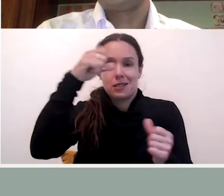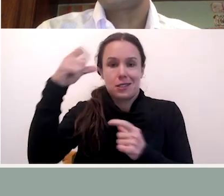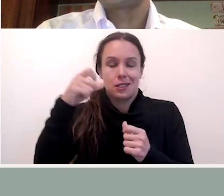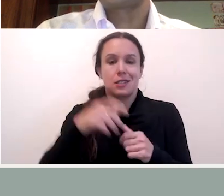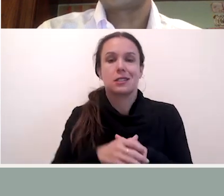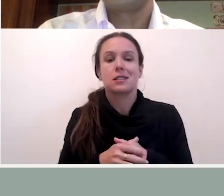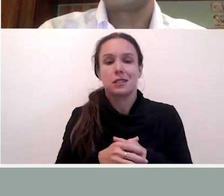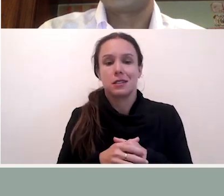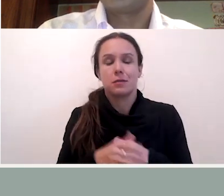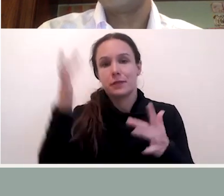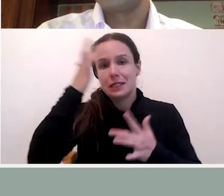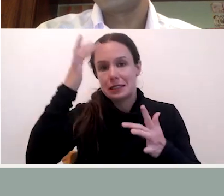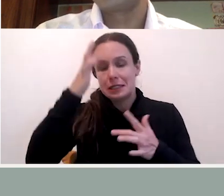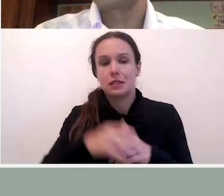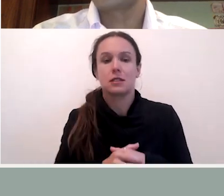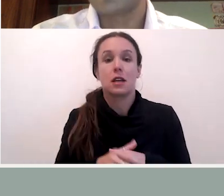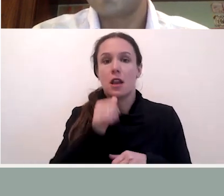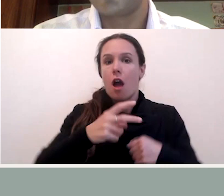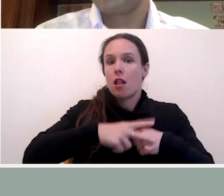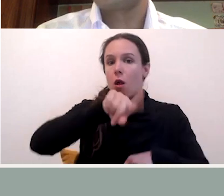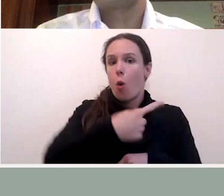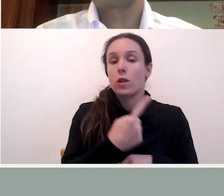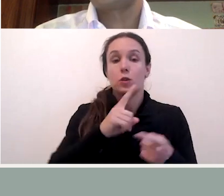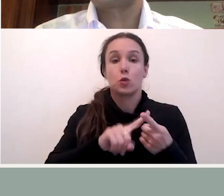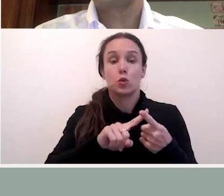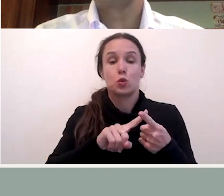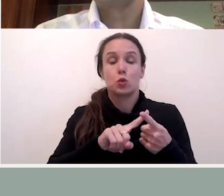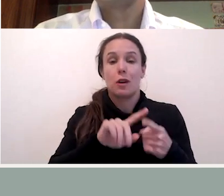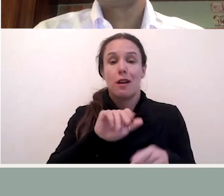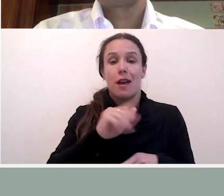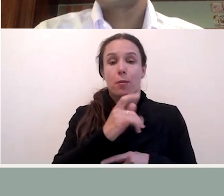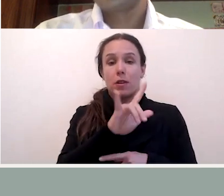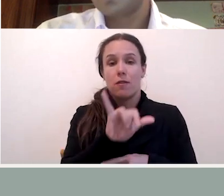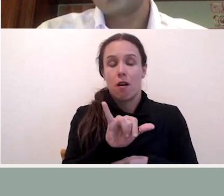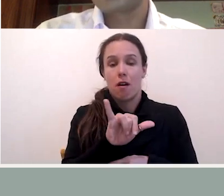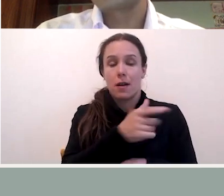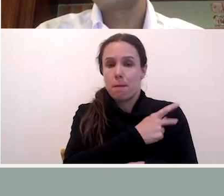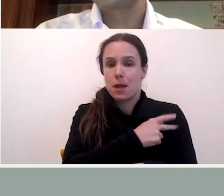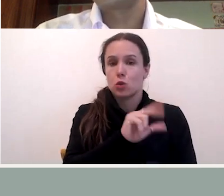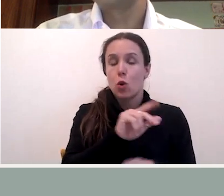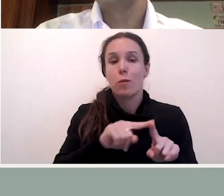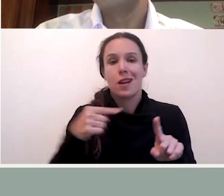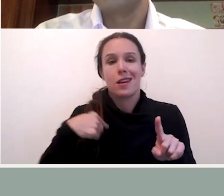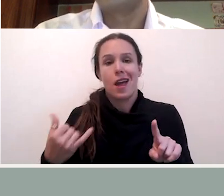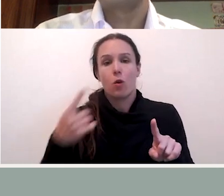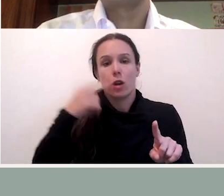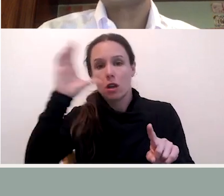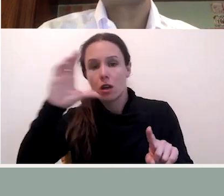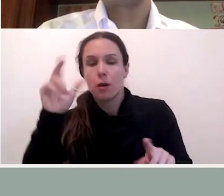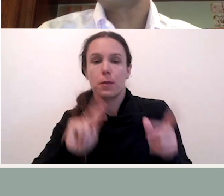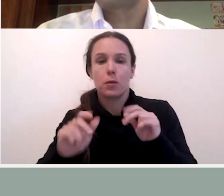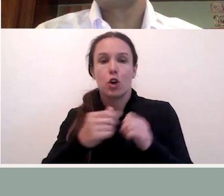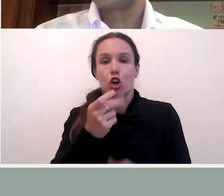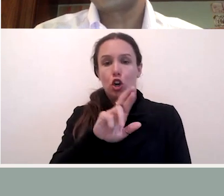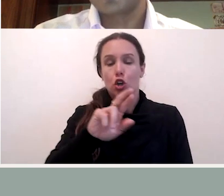disease. We are not saving this drug only for HER2 amplified patients, but we are actually seeking out patients who are HER2 low, where we can